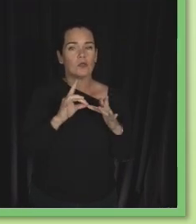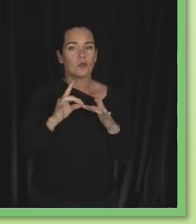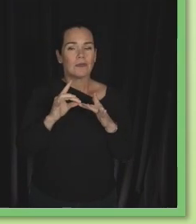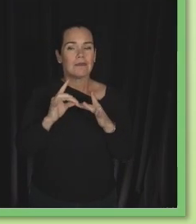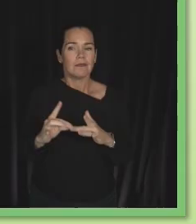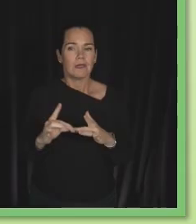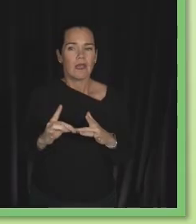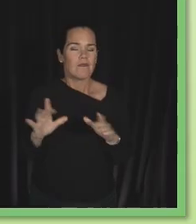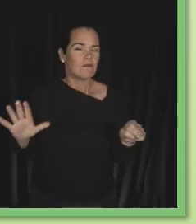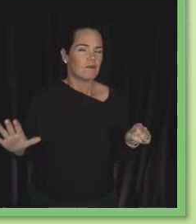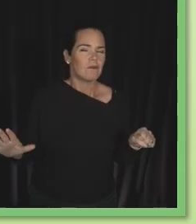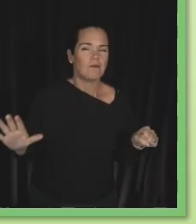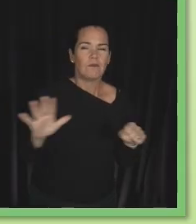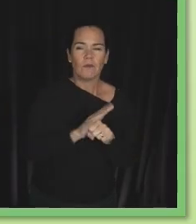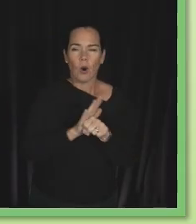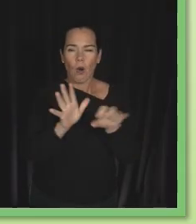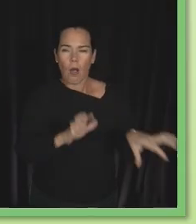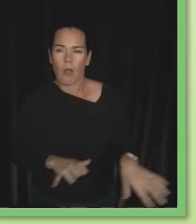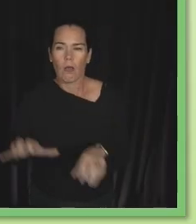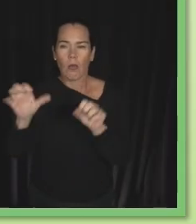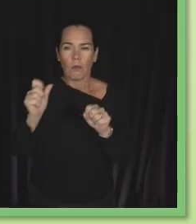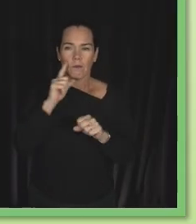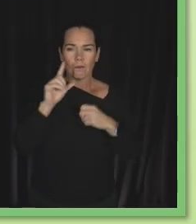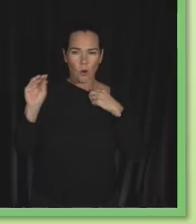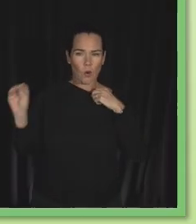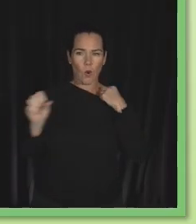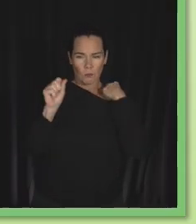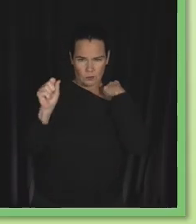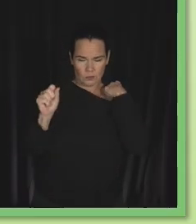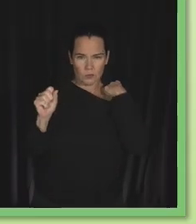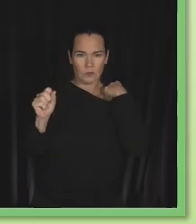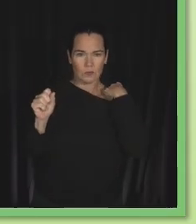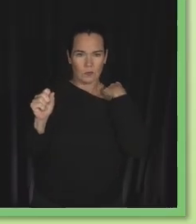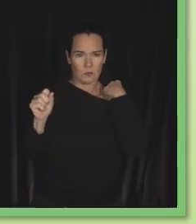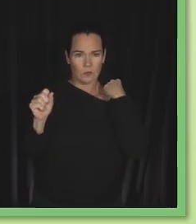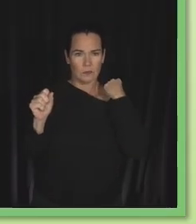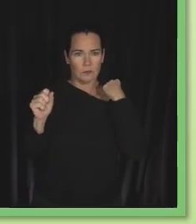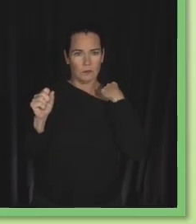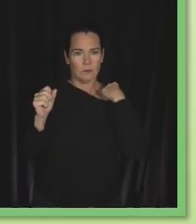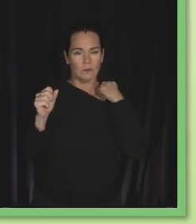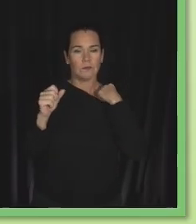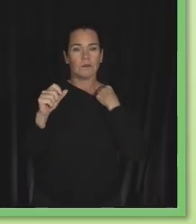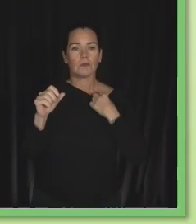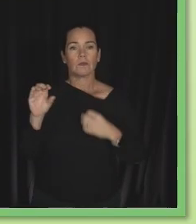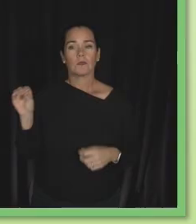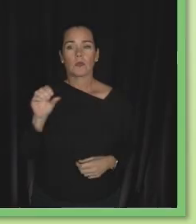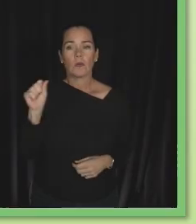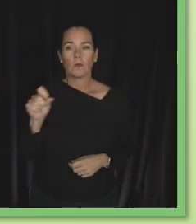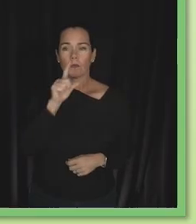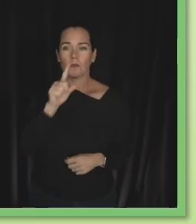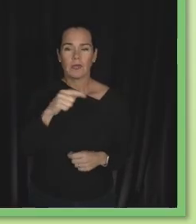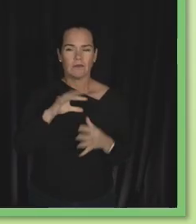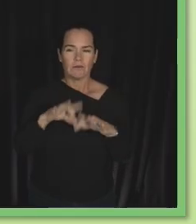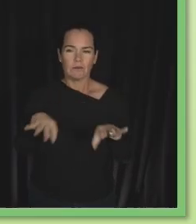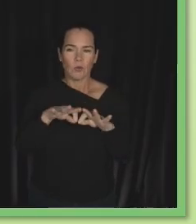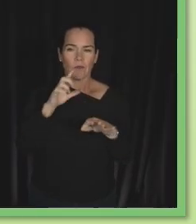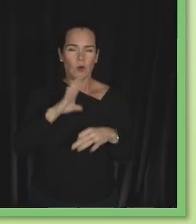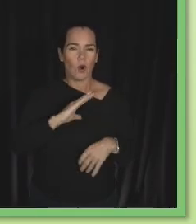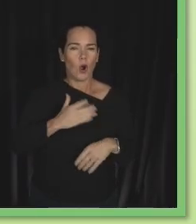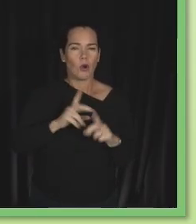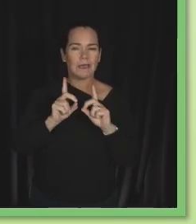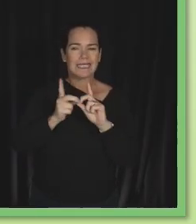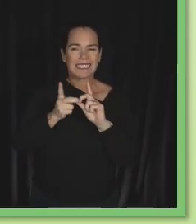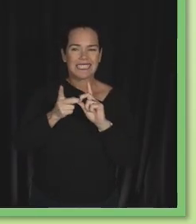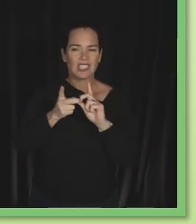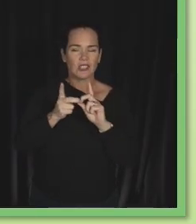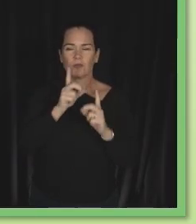full-scale adoption of open source. Open source now is really central to our digital, it's